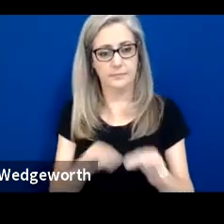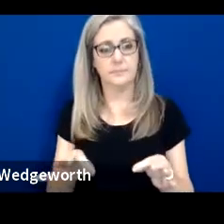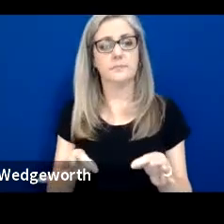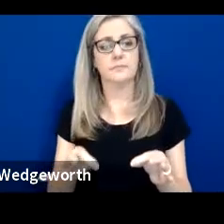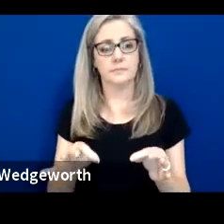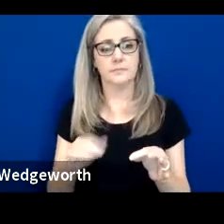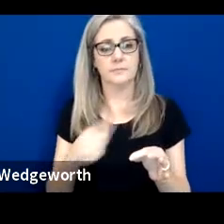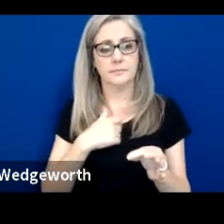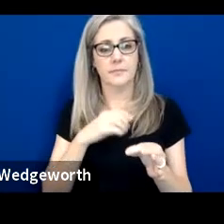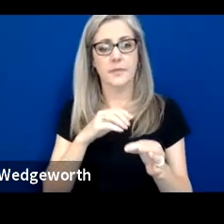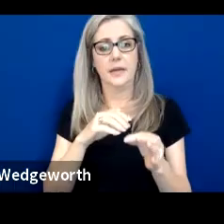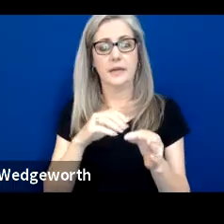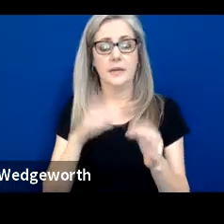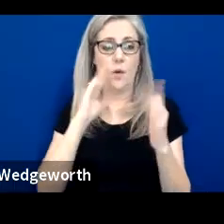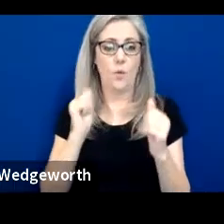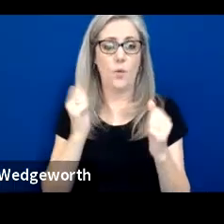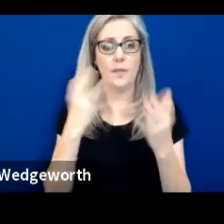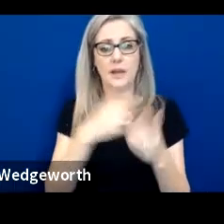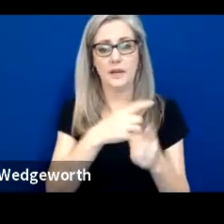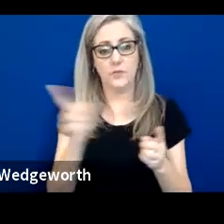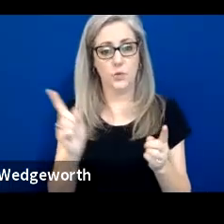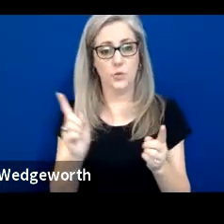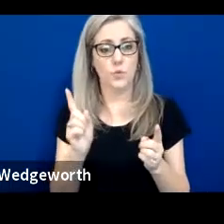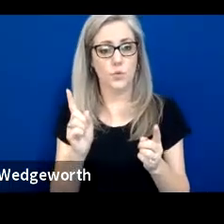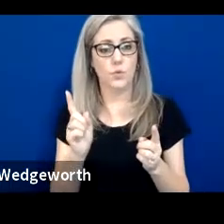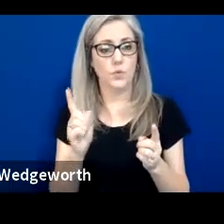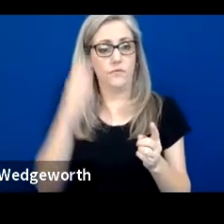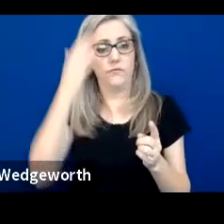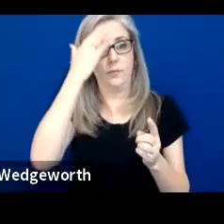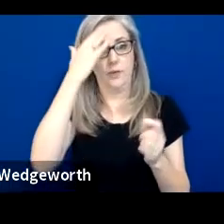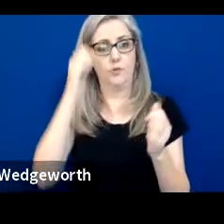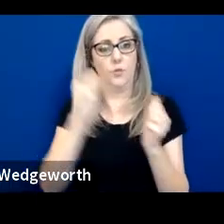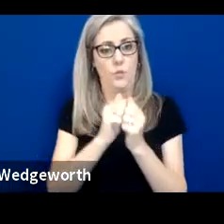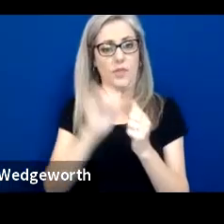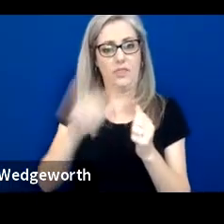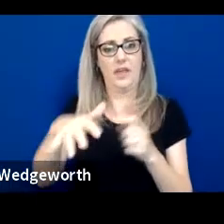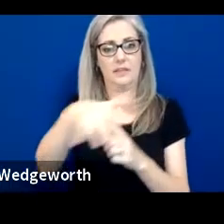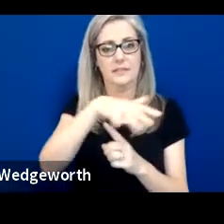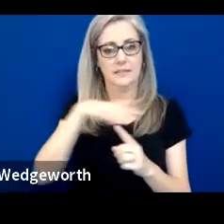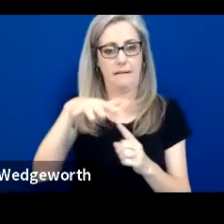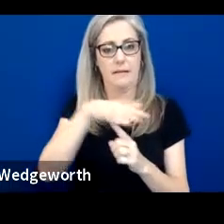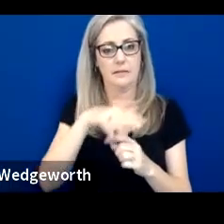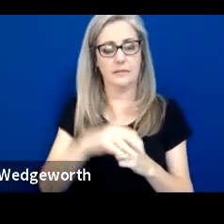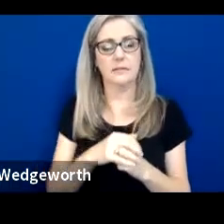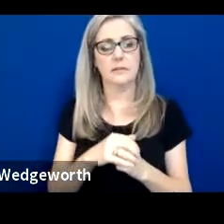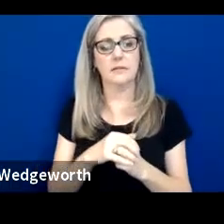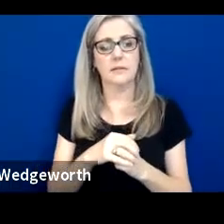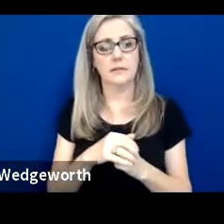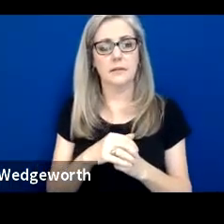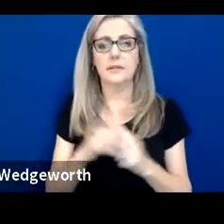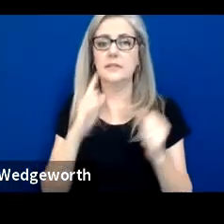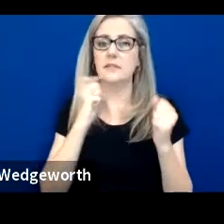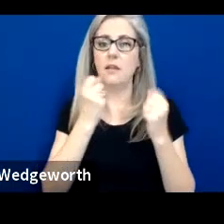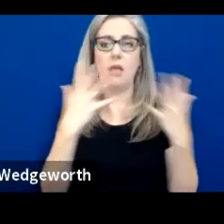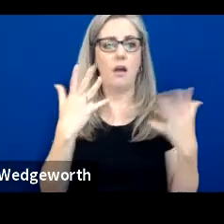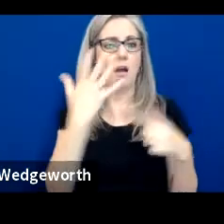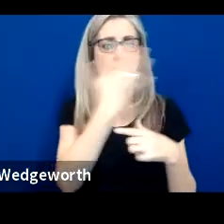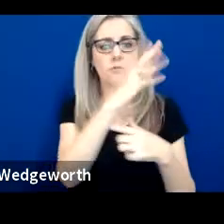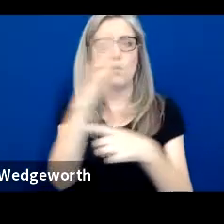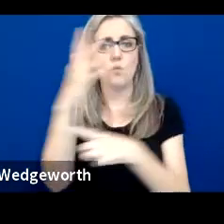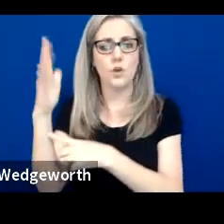note. Hopefully, a lot of you may be familiar with the site. Is heavily wooded. It is